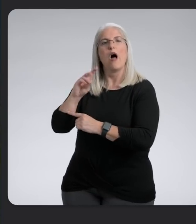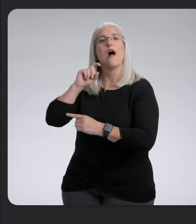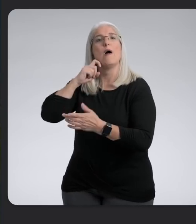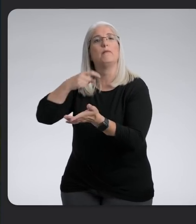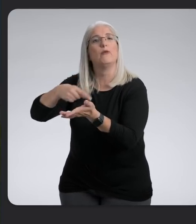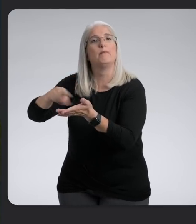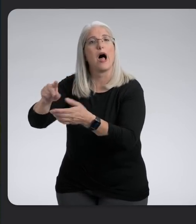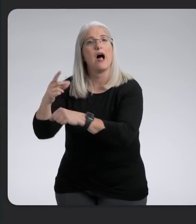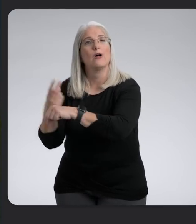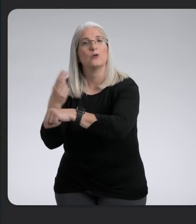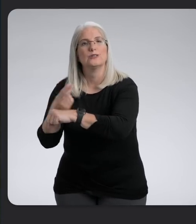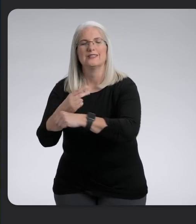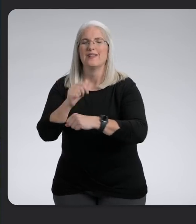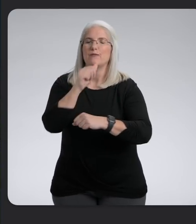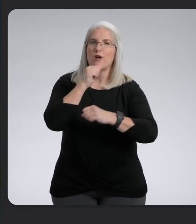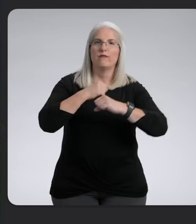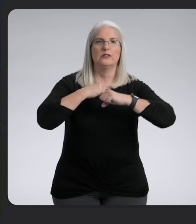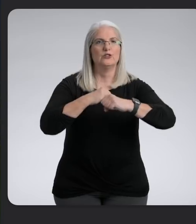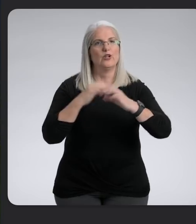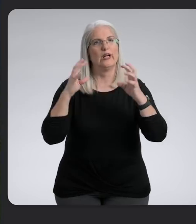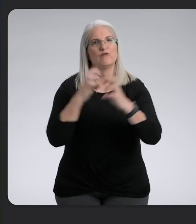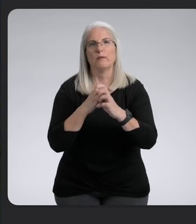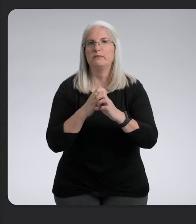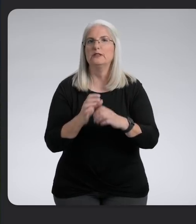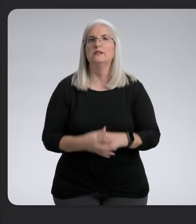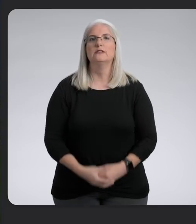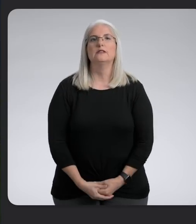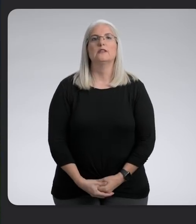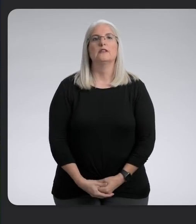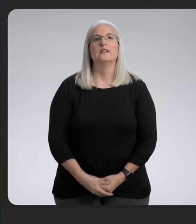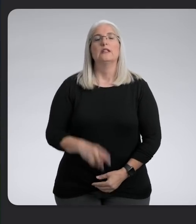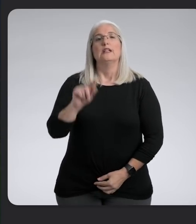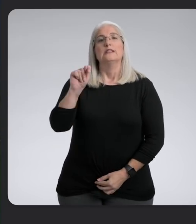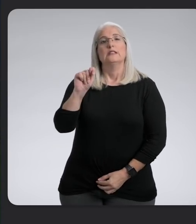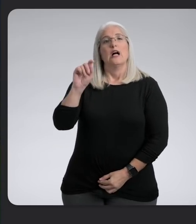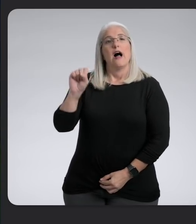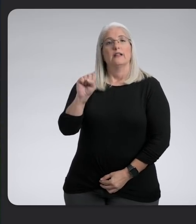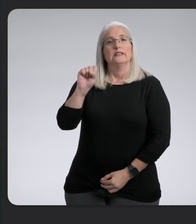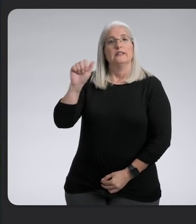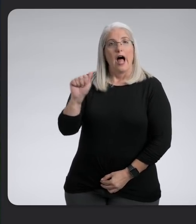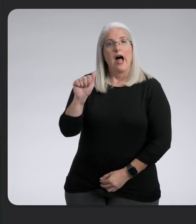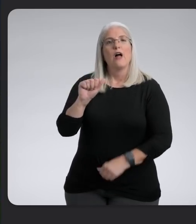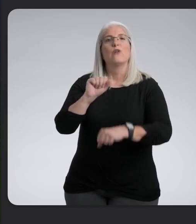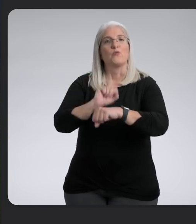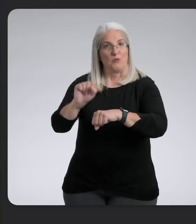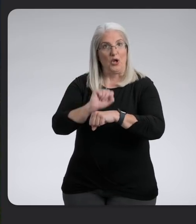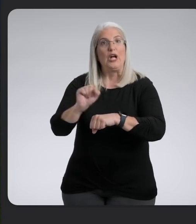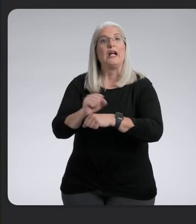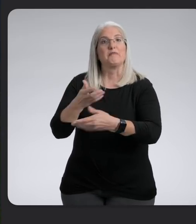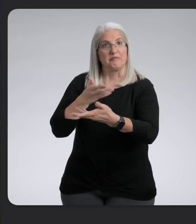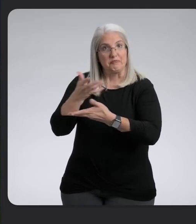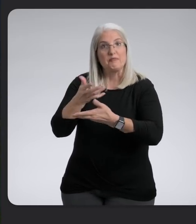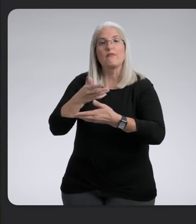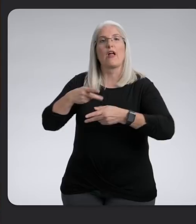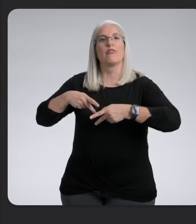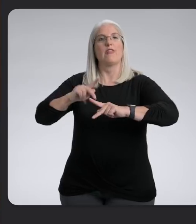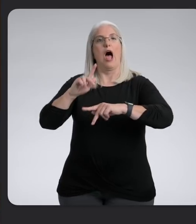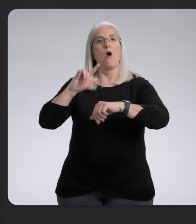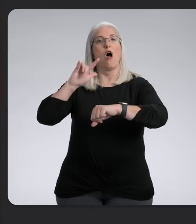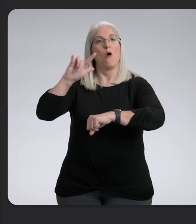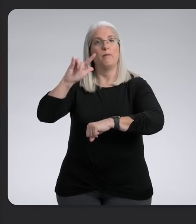secure. And the TSA is working to enable airport security checkpoints as the first place you can use your digital